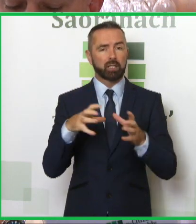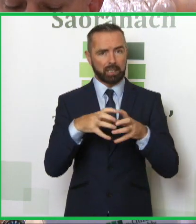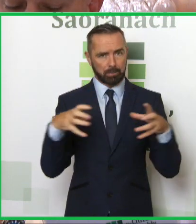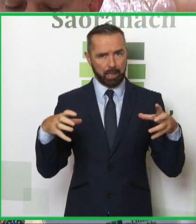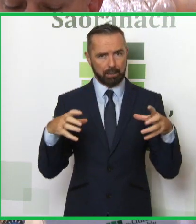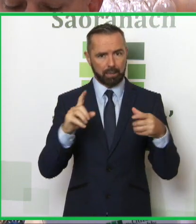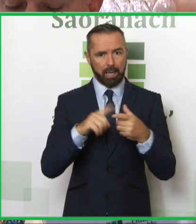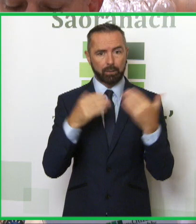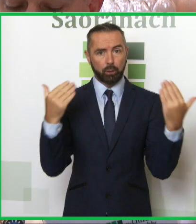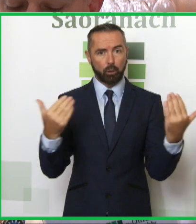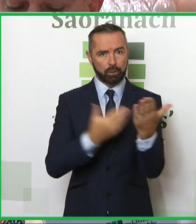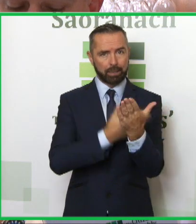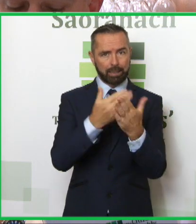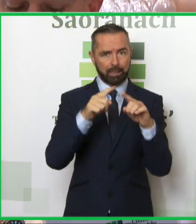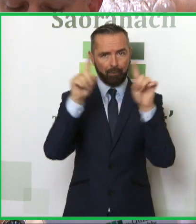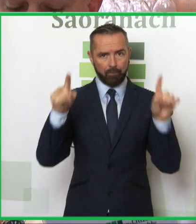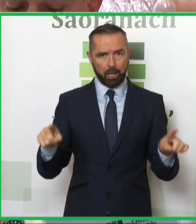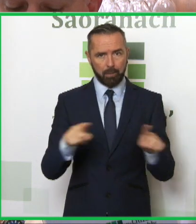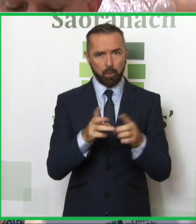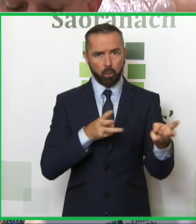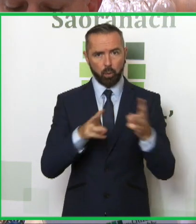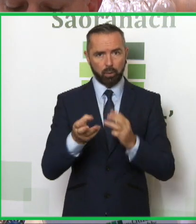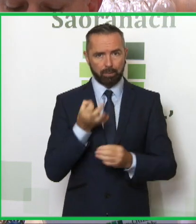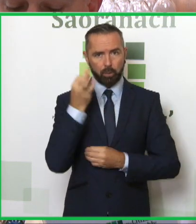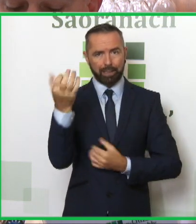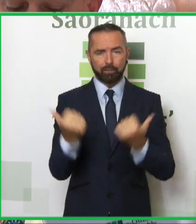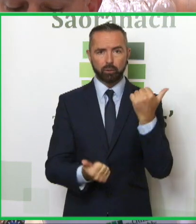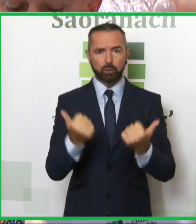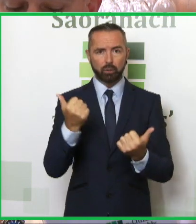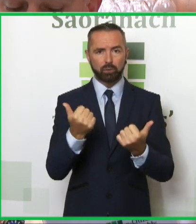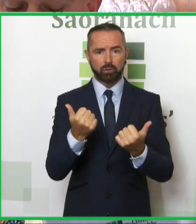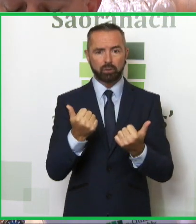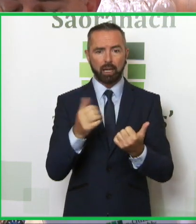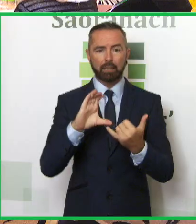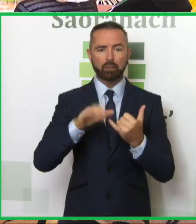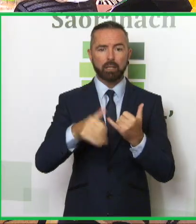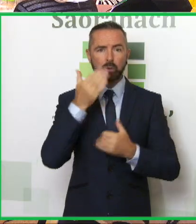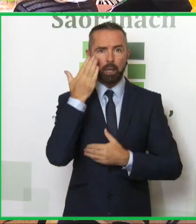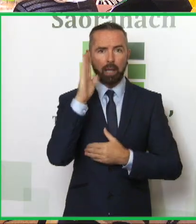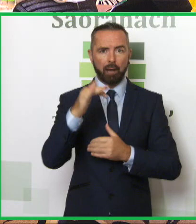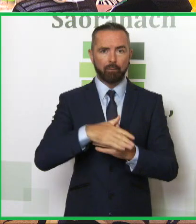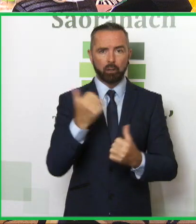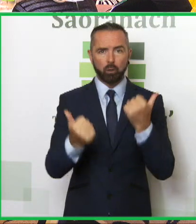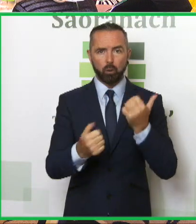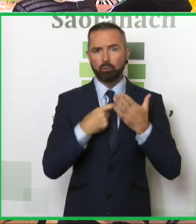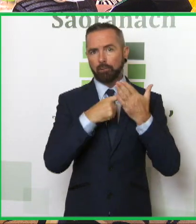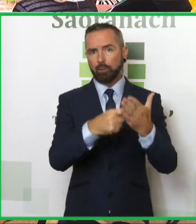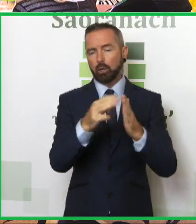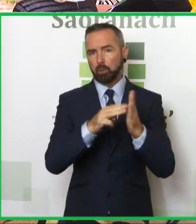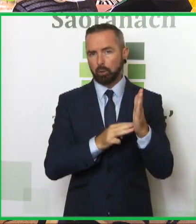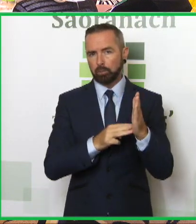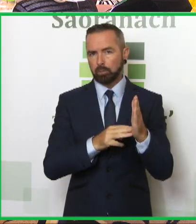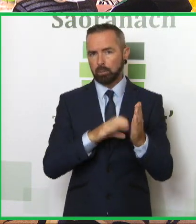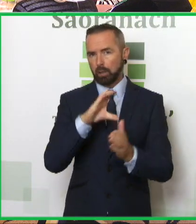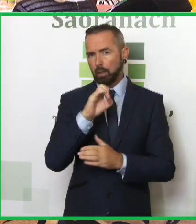legal framework gives judges the basis to allow this, the court's referral programme. So I know, Cathal, you've said